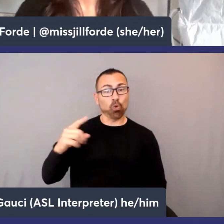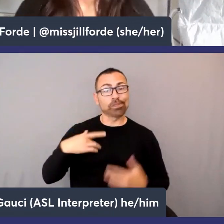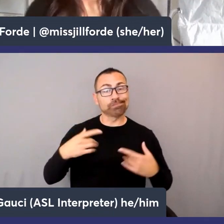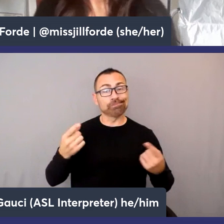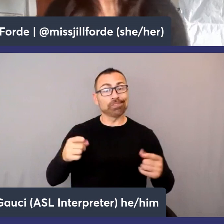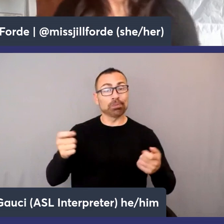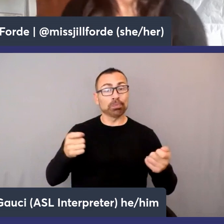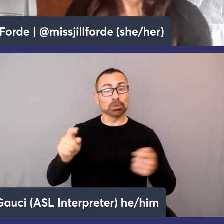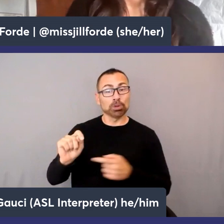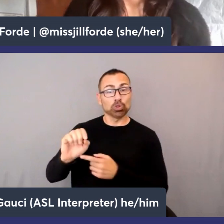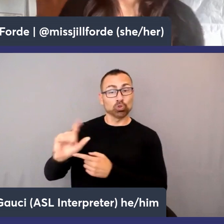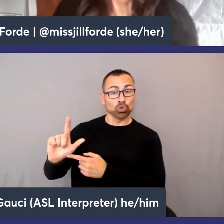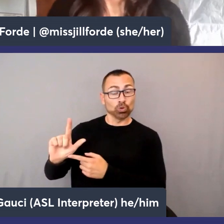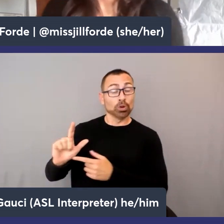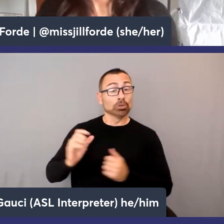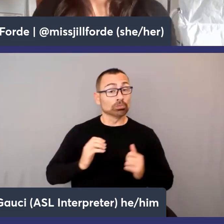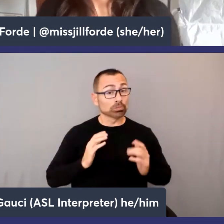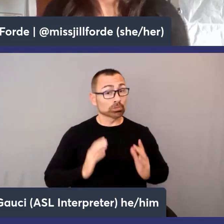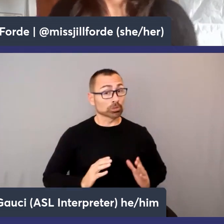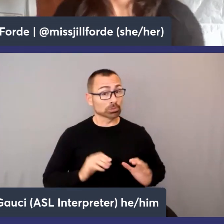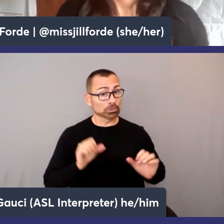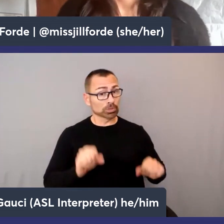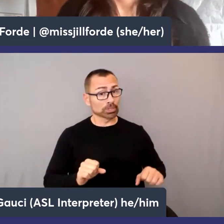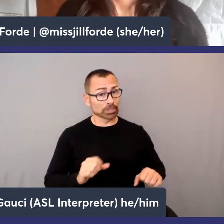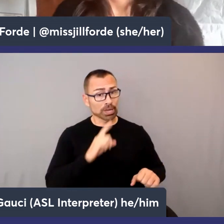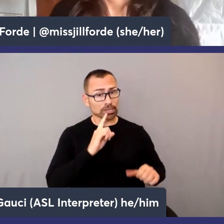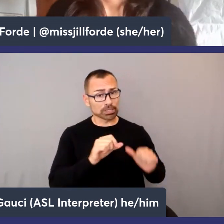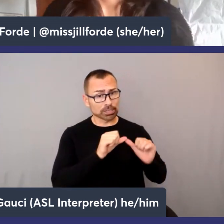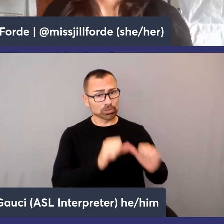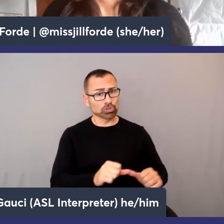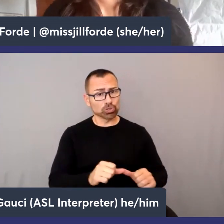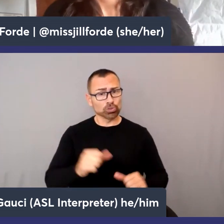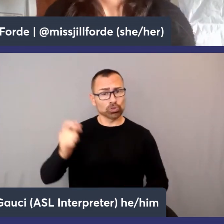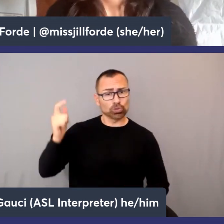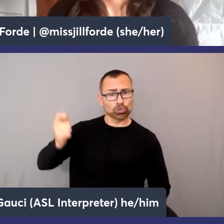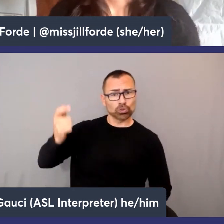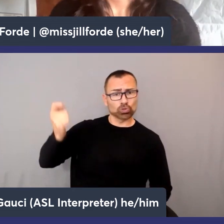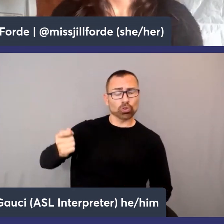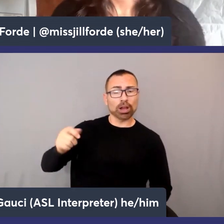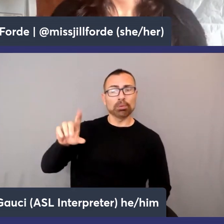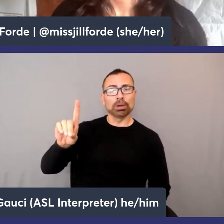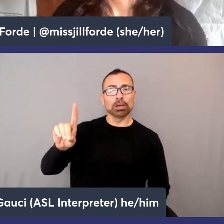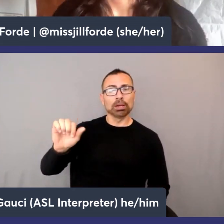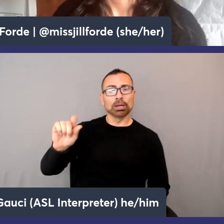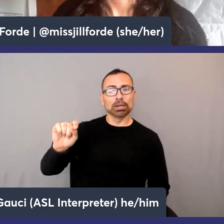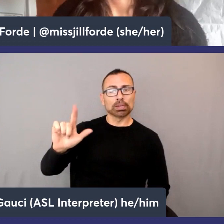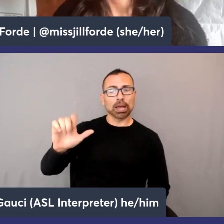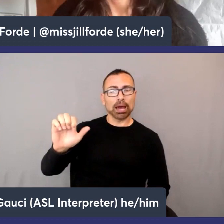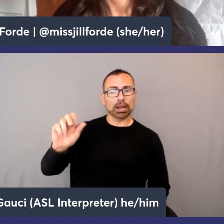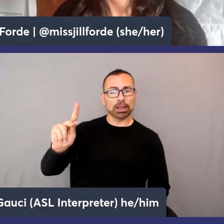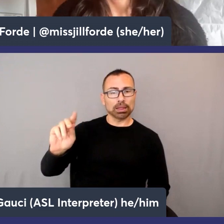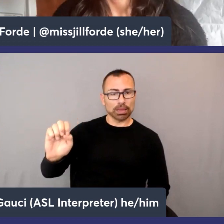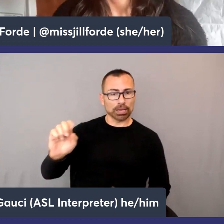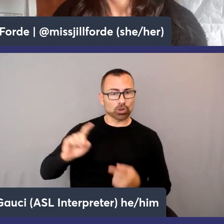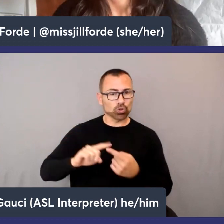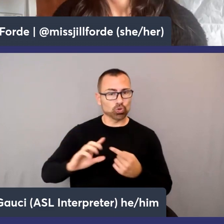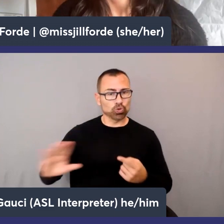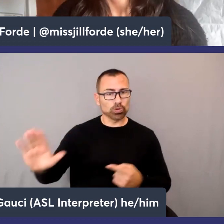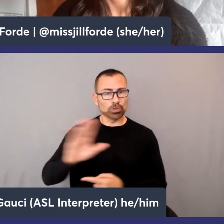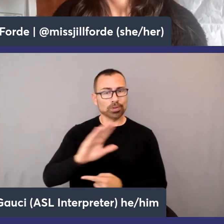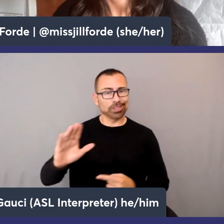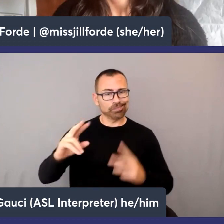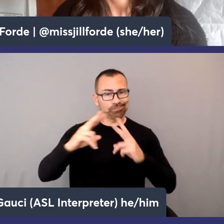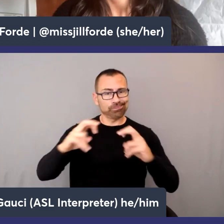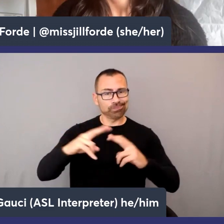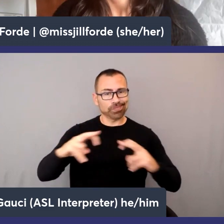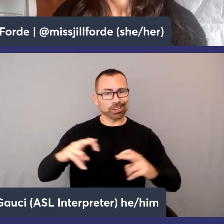customers can actually continue to subscribe that data lake to their analytic tools of choice. And that